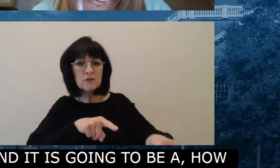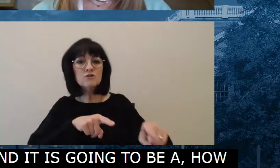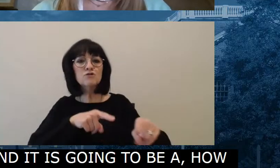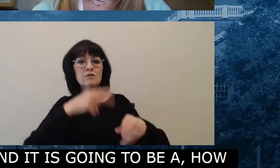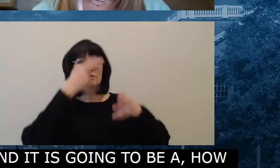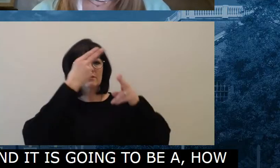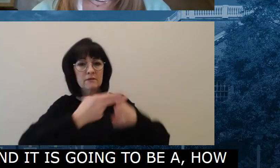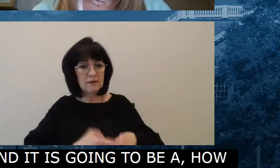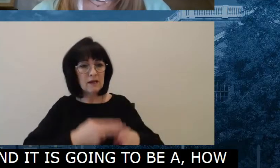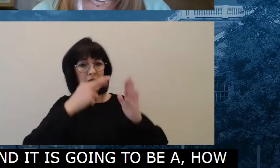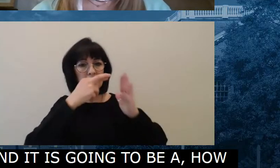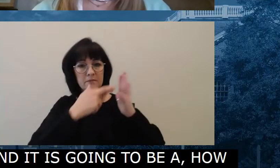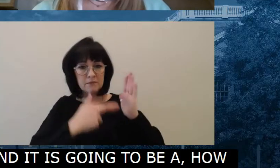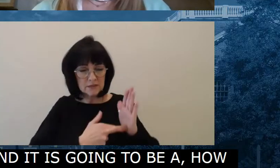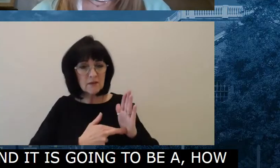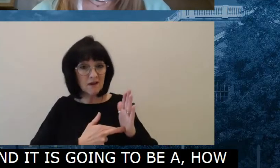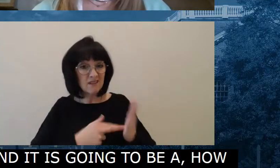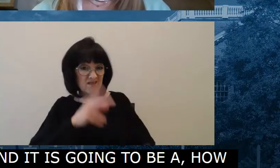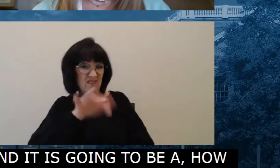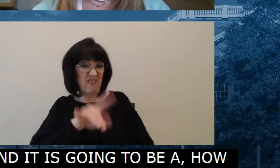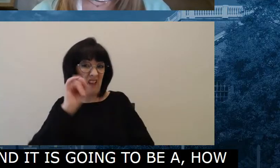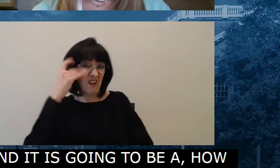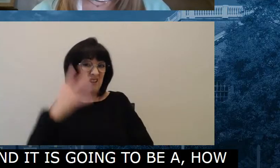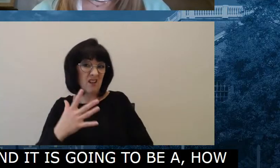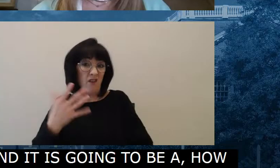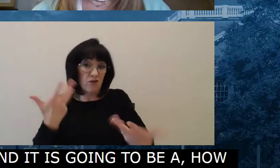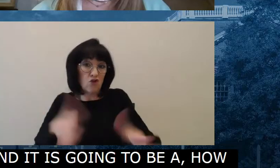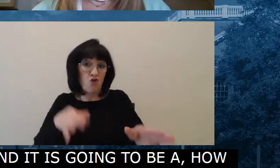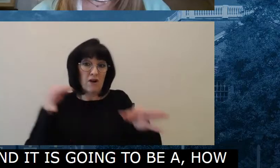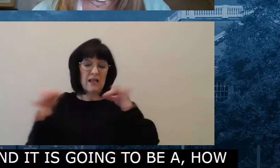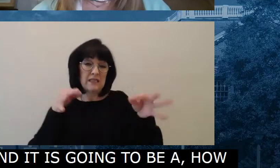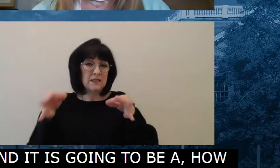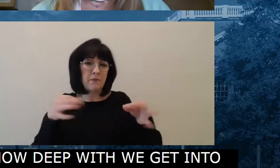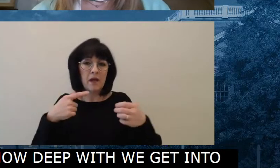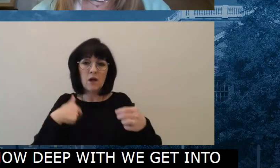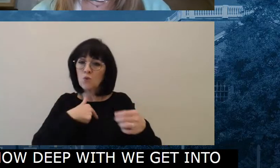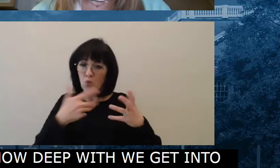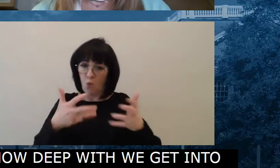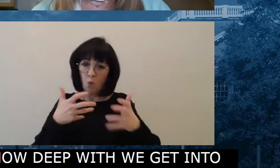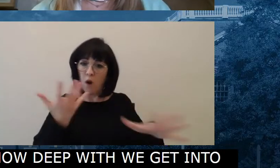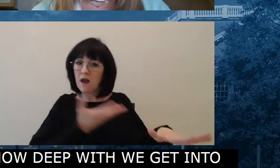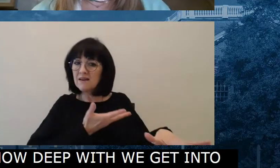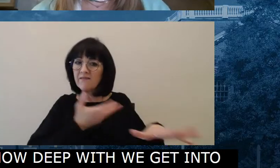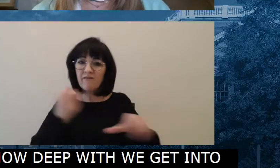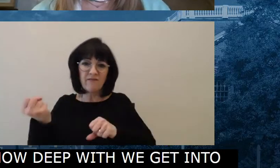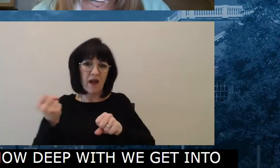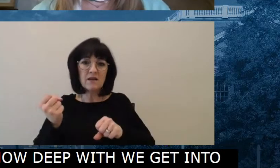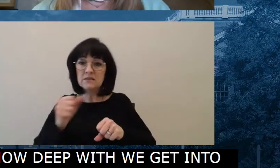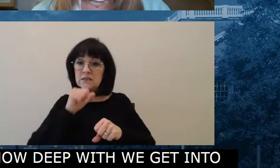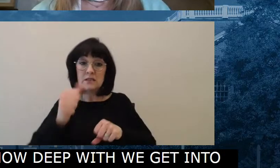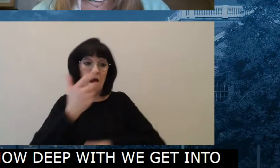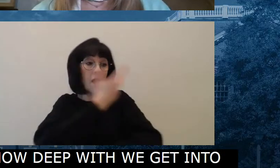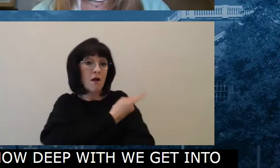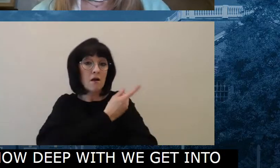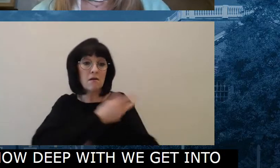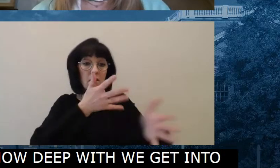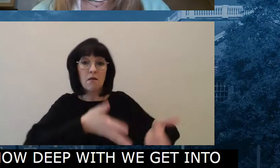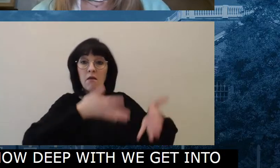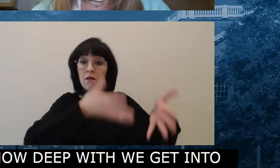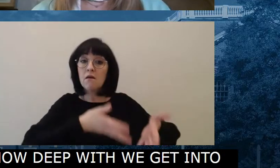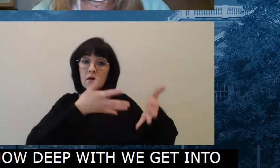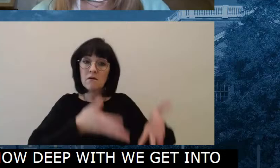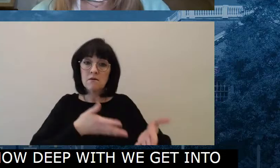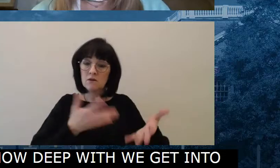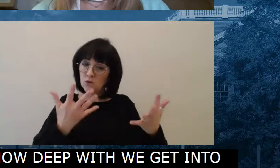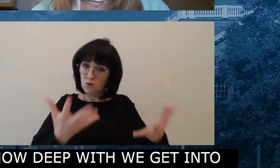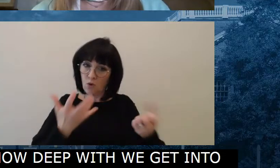be fast and fair. So we're not going to keep somebody that might fall in that 1B category from moving